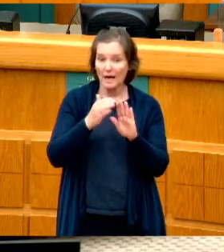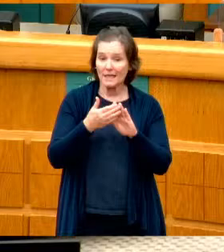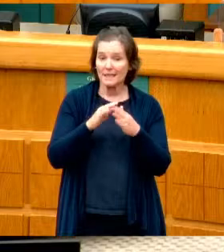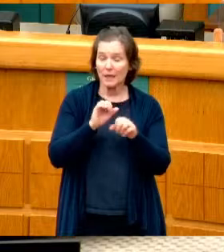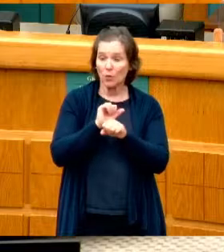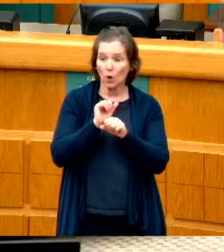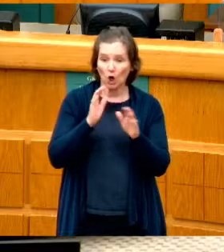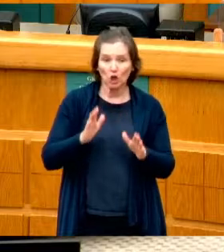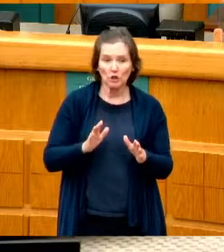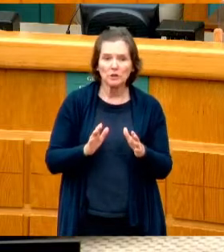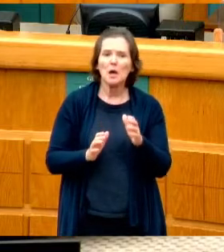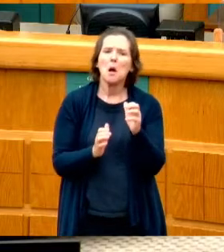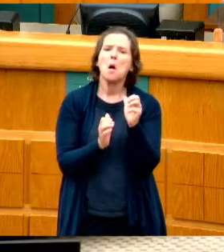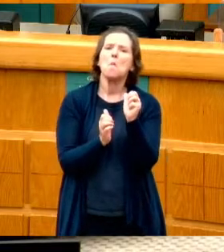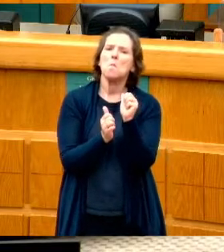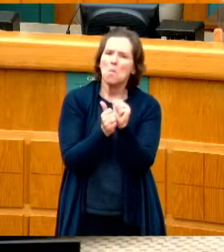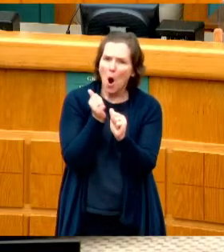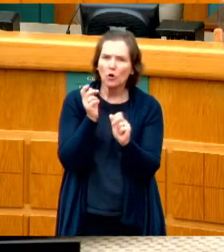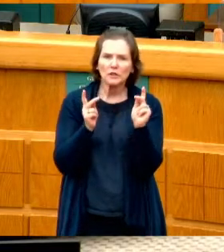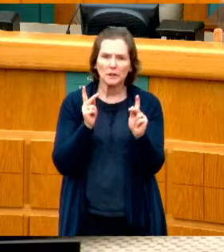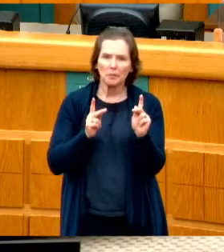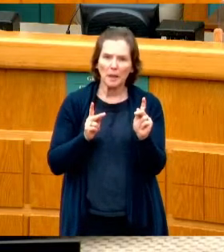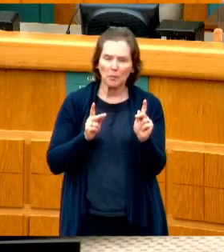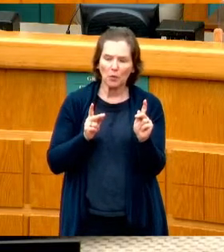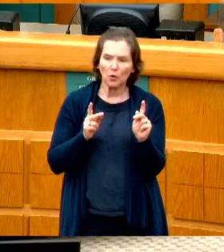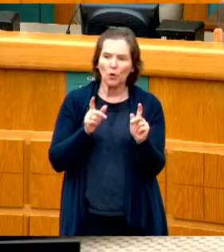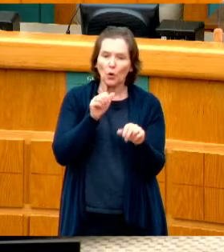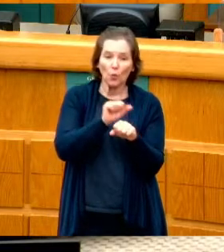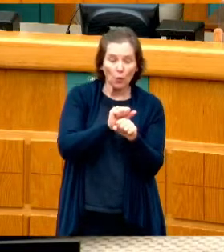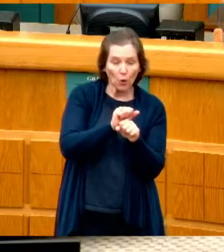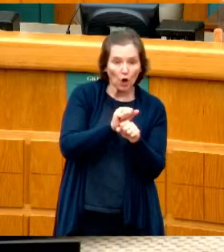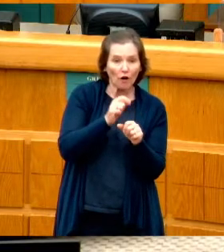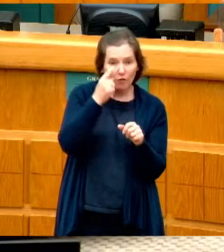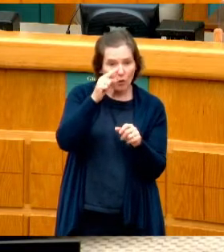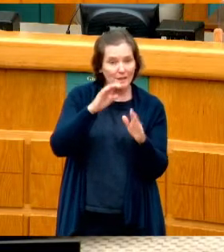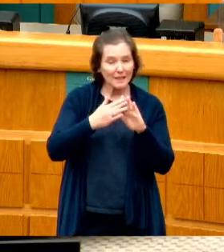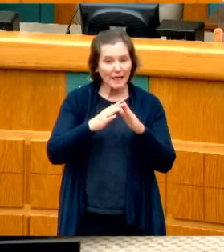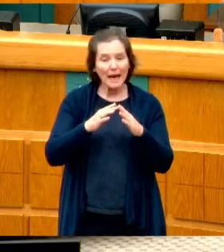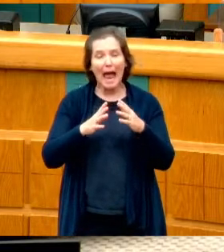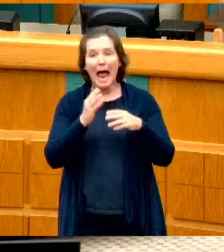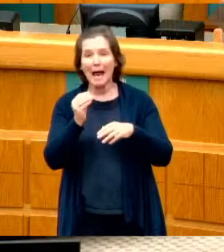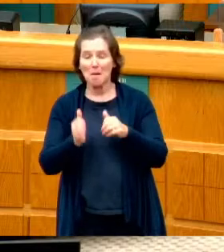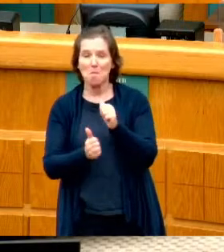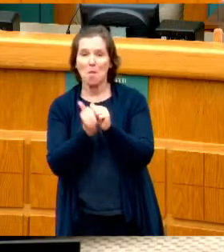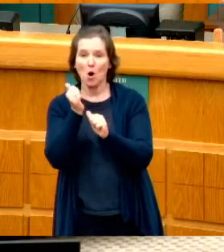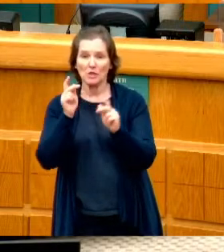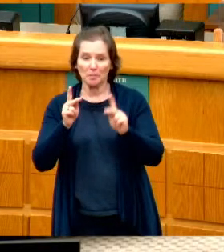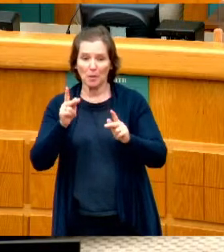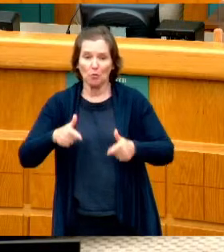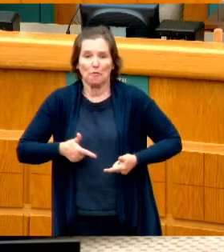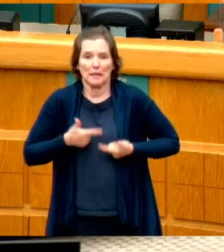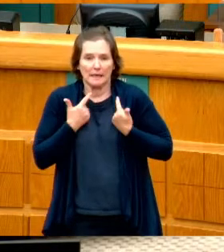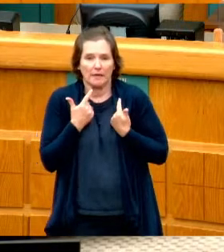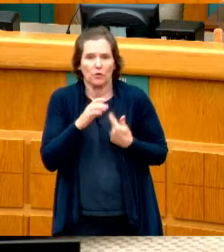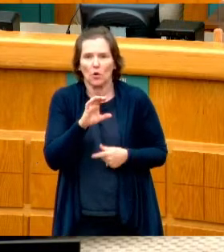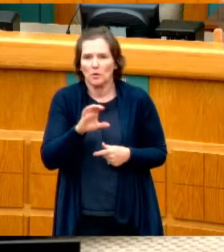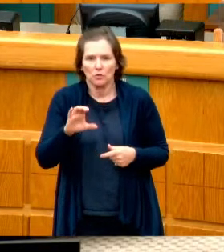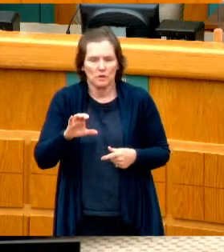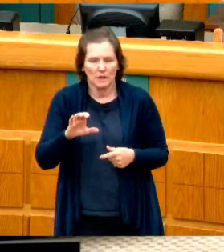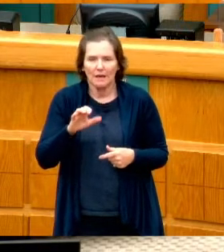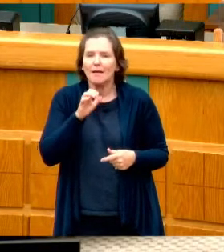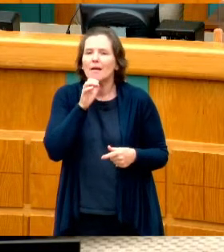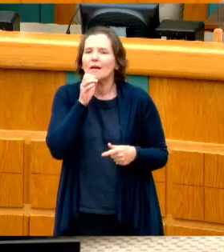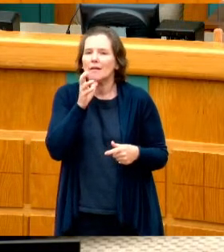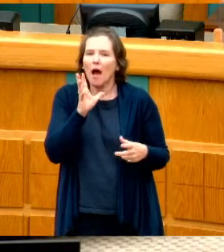our population still is not eligible to receive the vaccine. They don't fall in that category 1A or